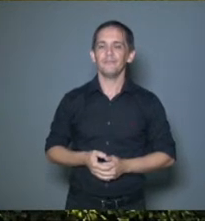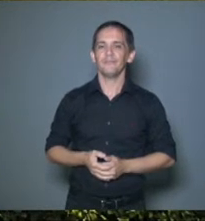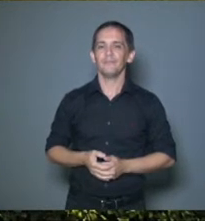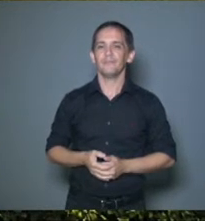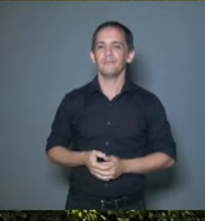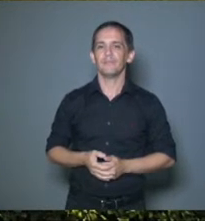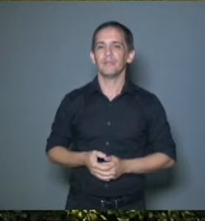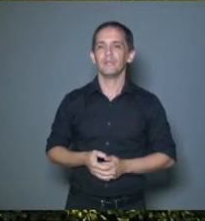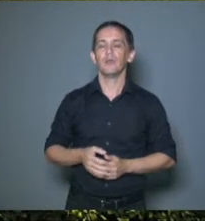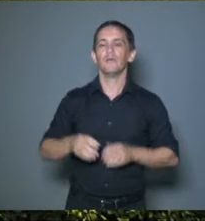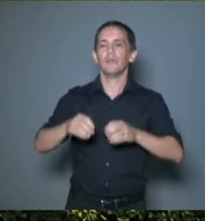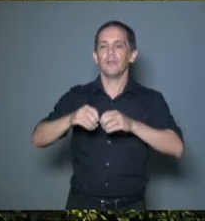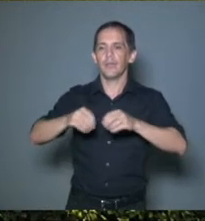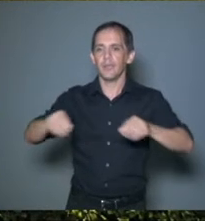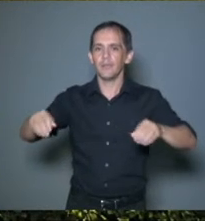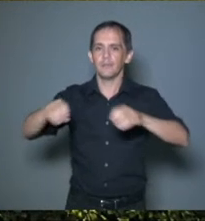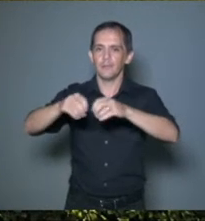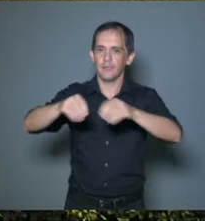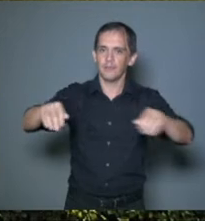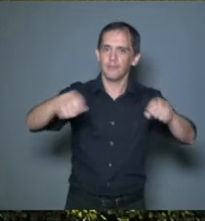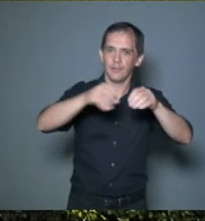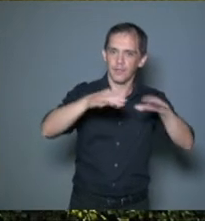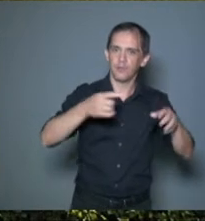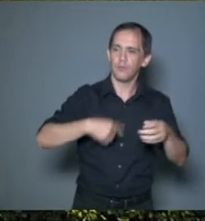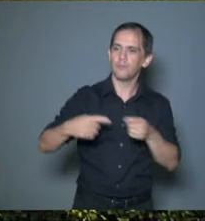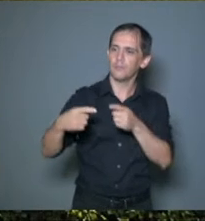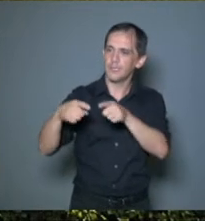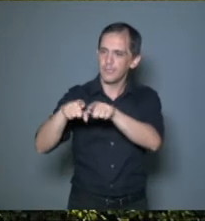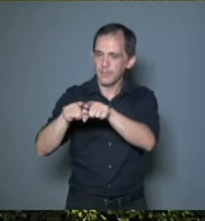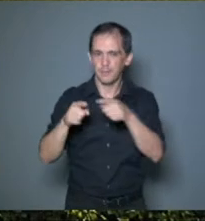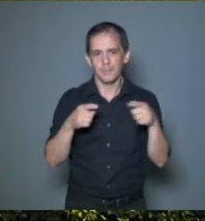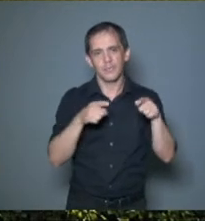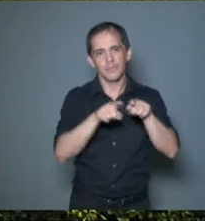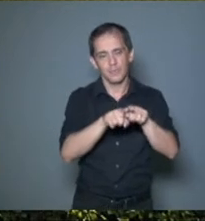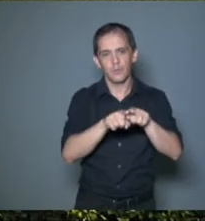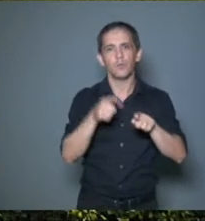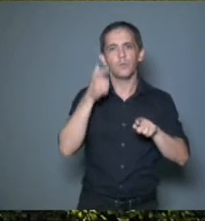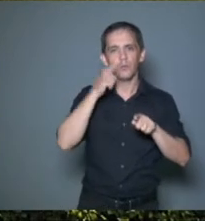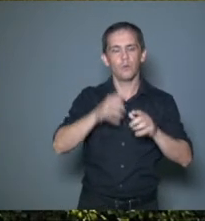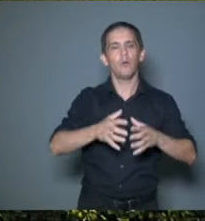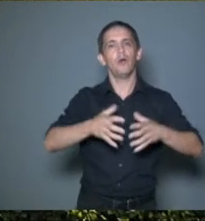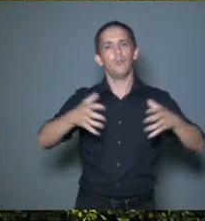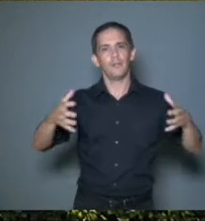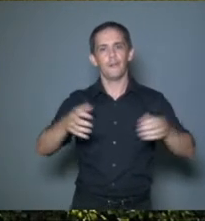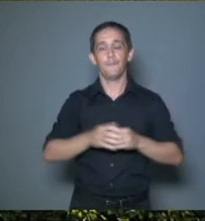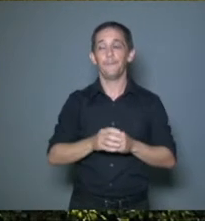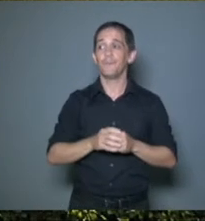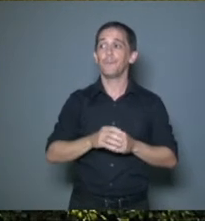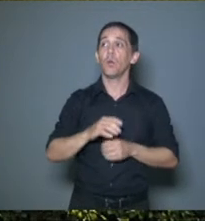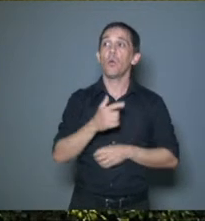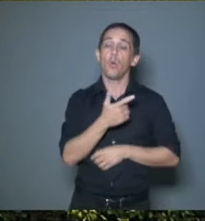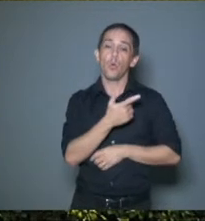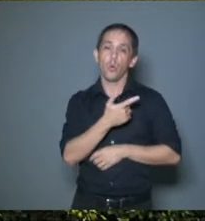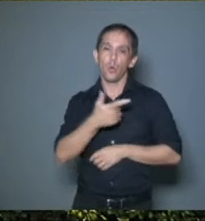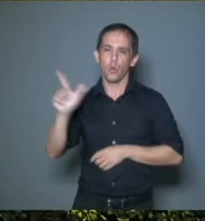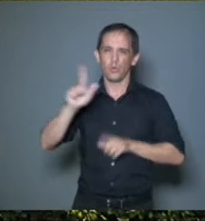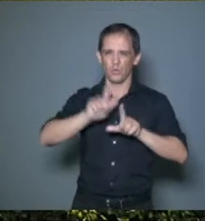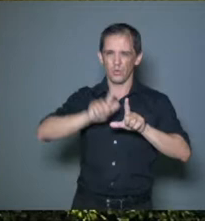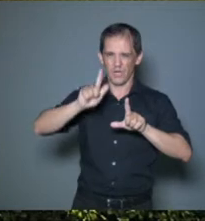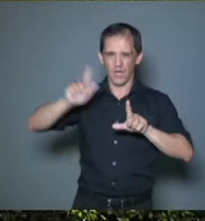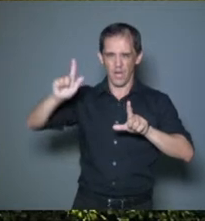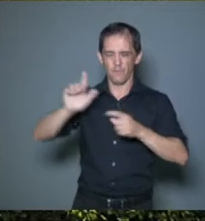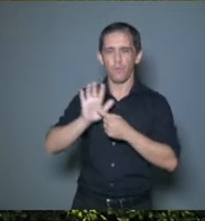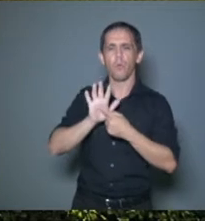area and our growth through leases and partnerships. On the next graph, I'll